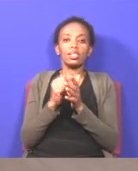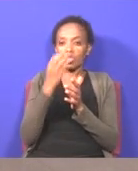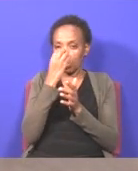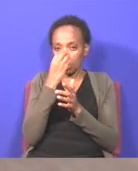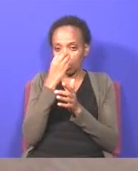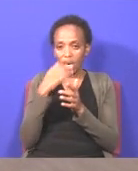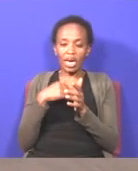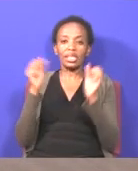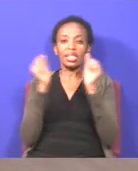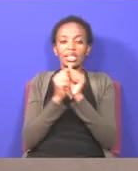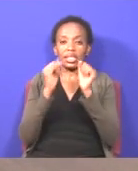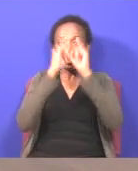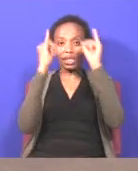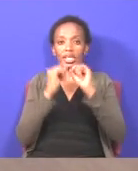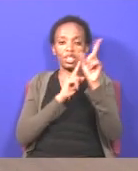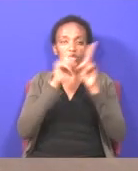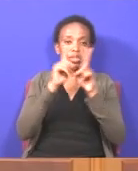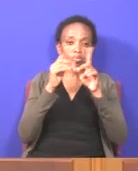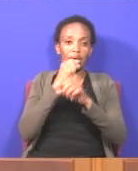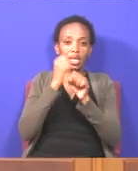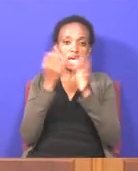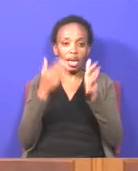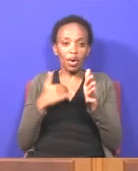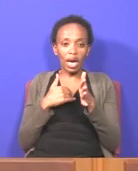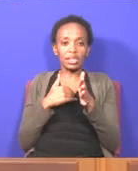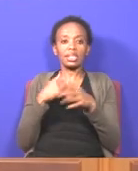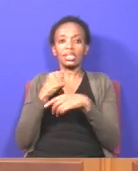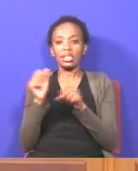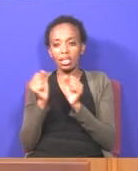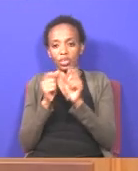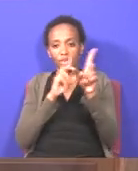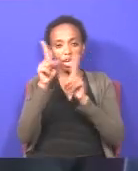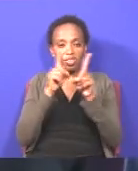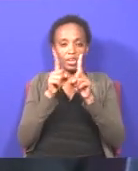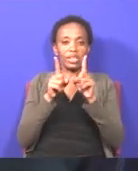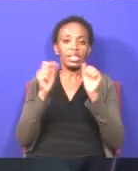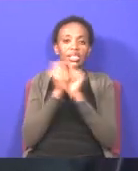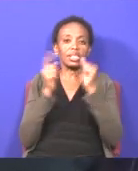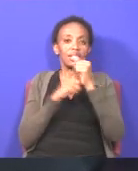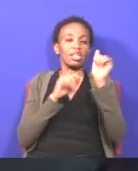made 10 international trips, while this year, he has so far made 16 foreign trips.